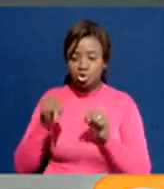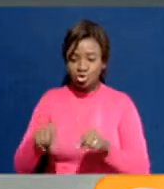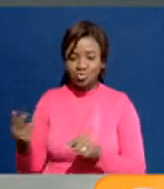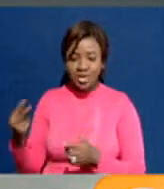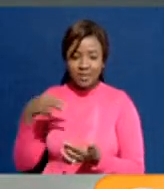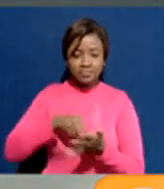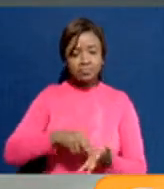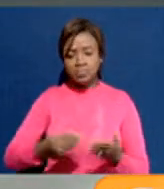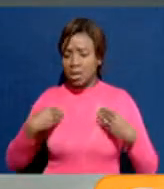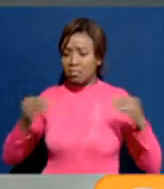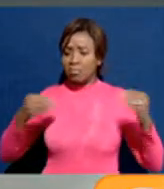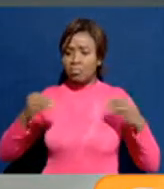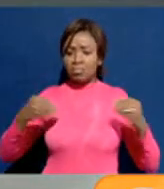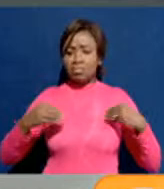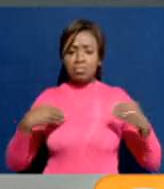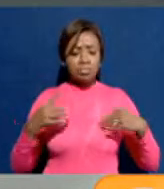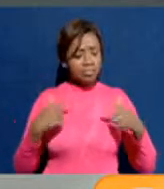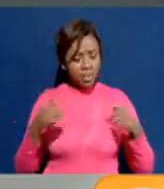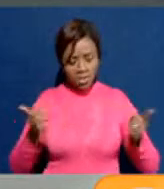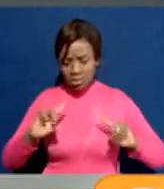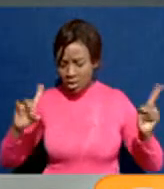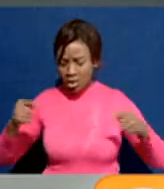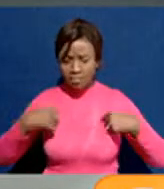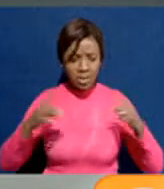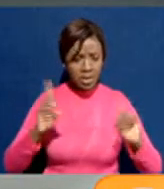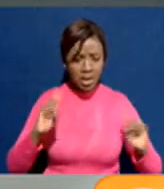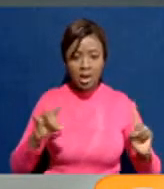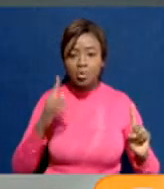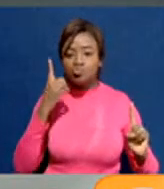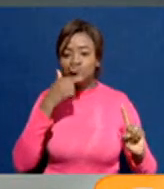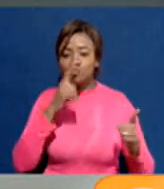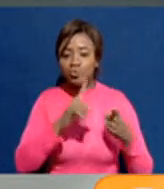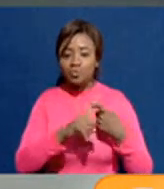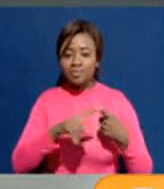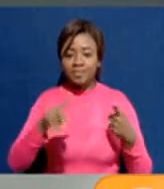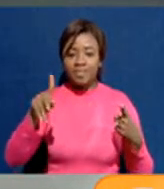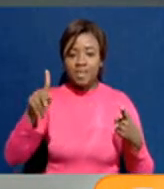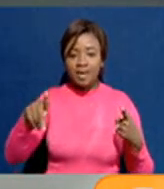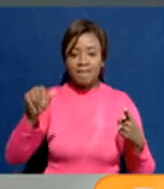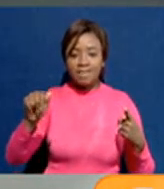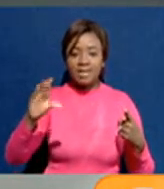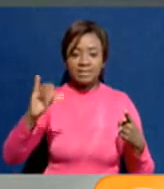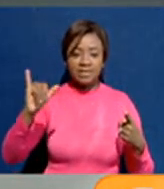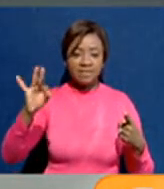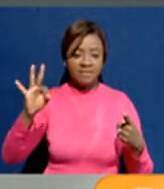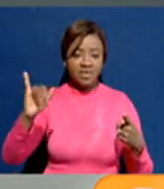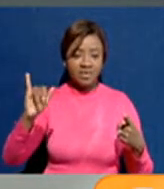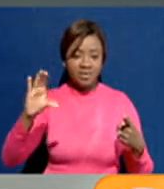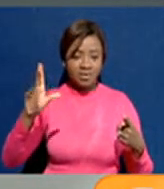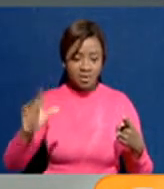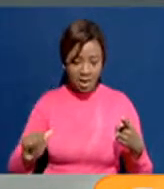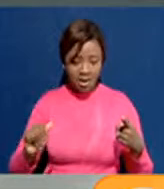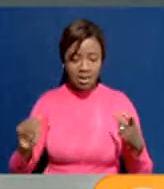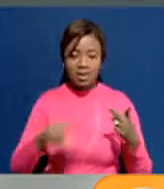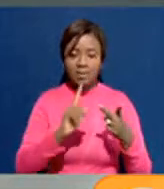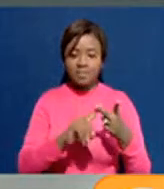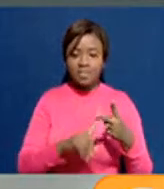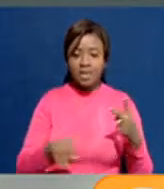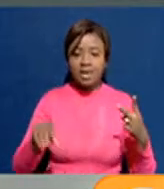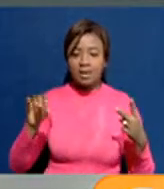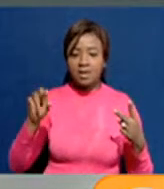themselves at the Kisii Law Courts. The main suspects, Pacifica Nyakerario, Alex Uchogo, and Ryle